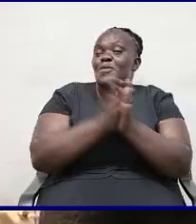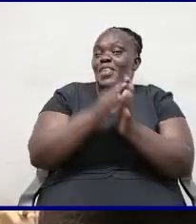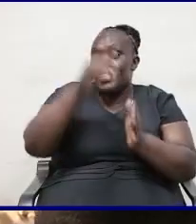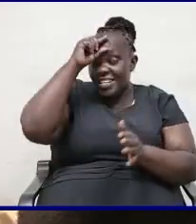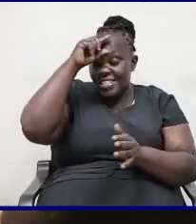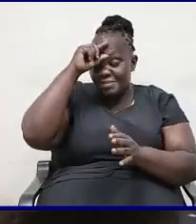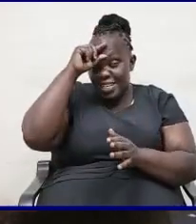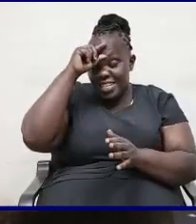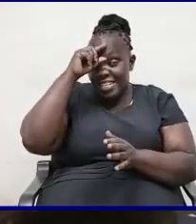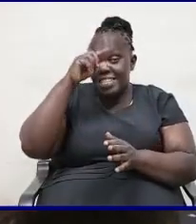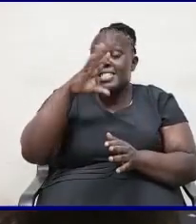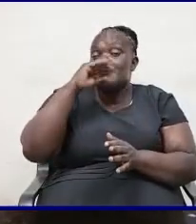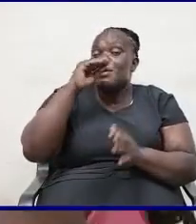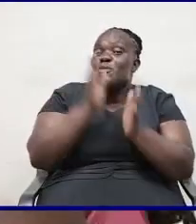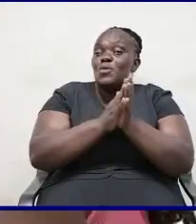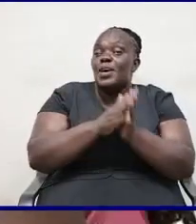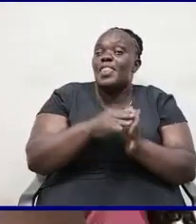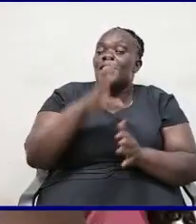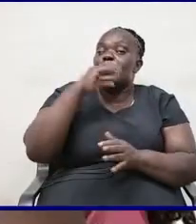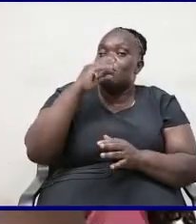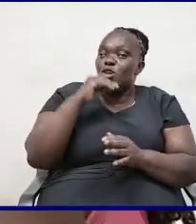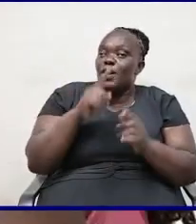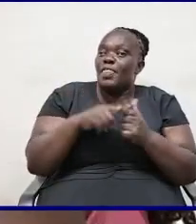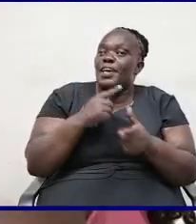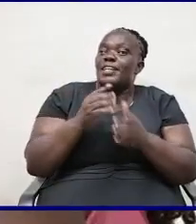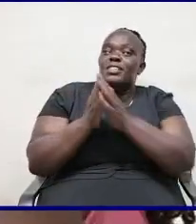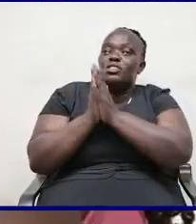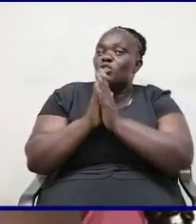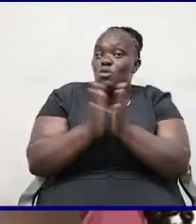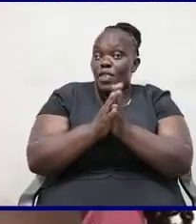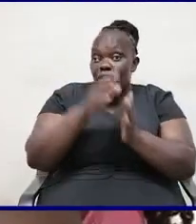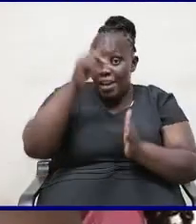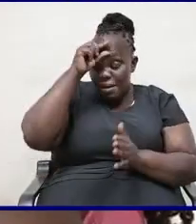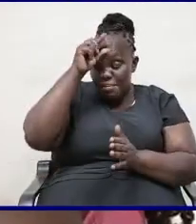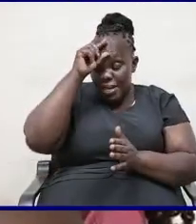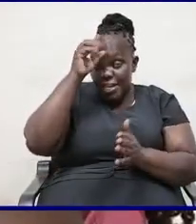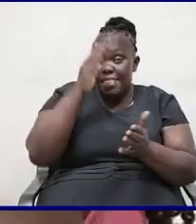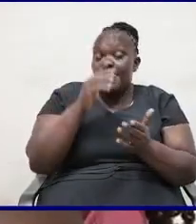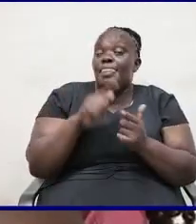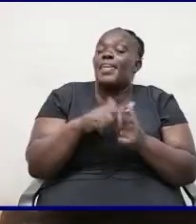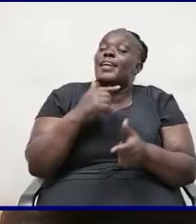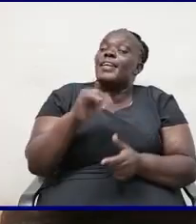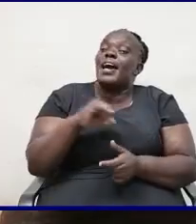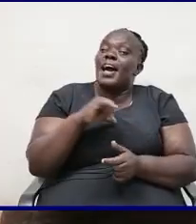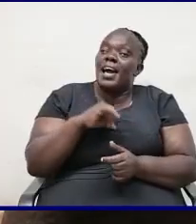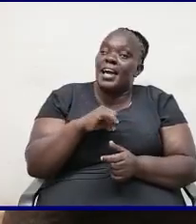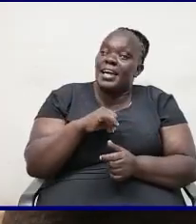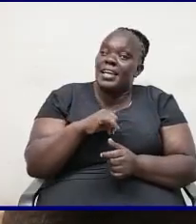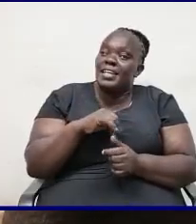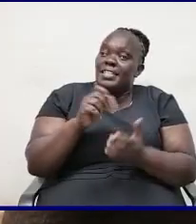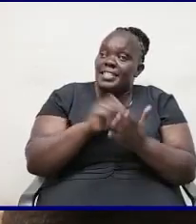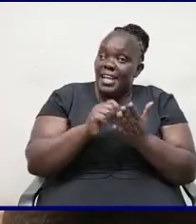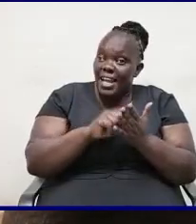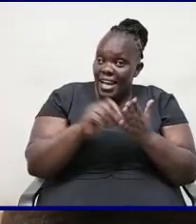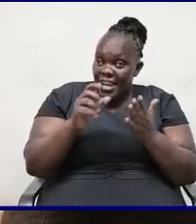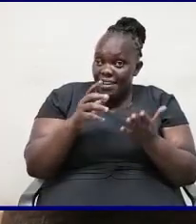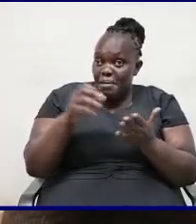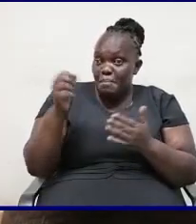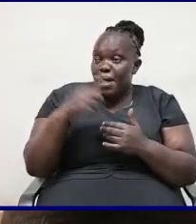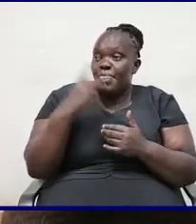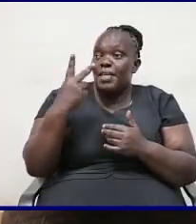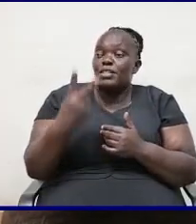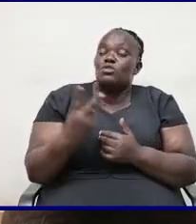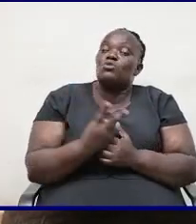Spox. Anasema na Spox. Yeah, so I resigned that time, I think